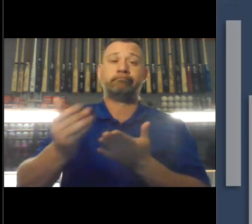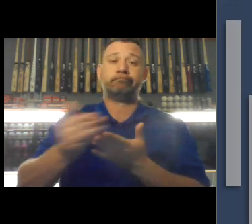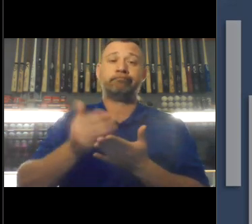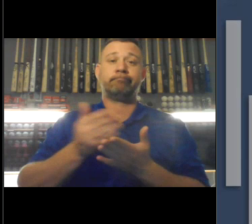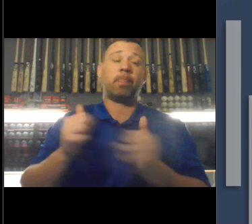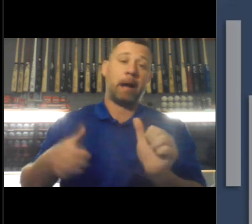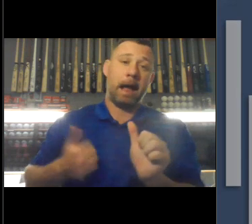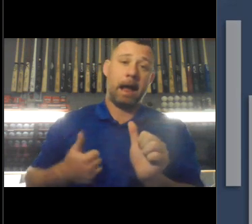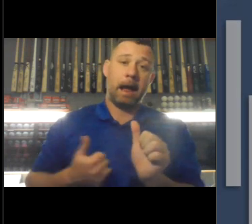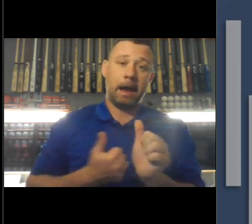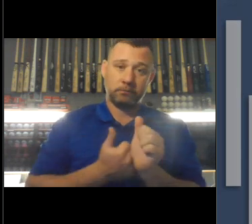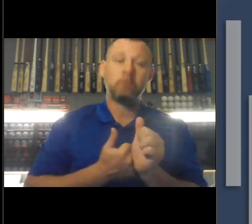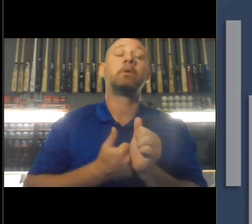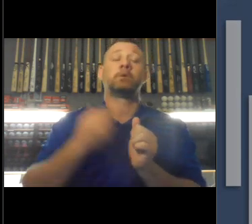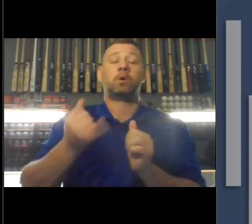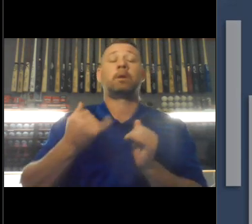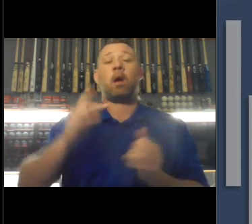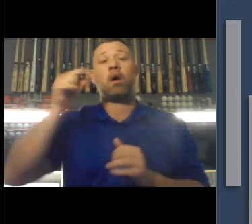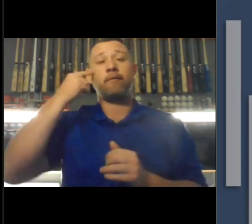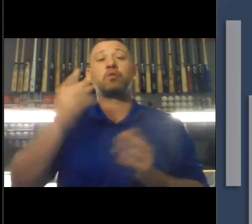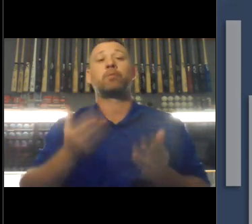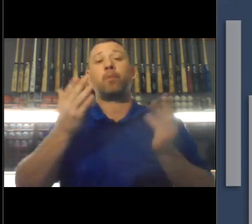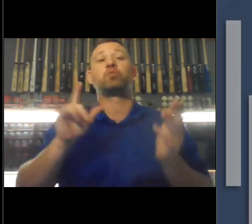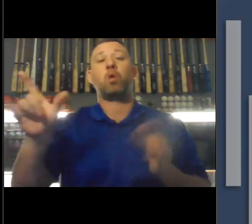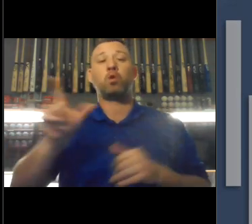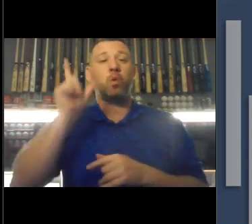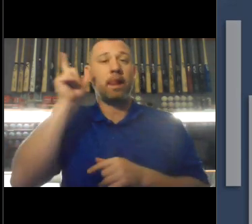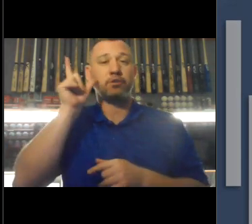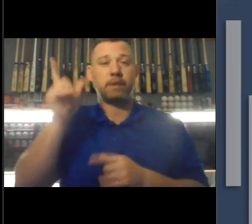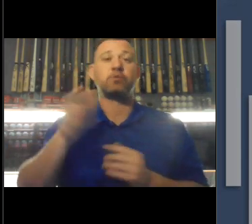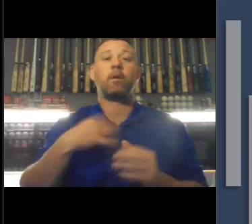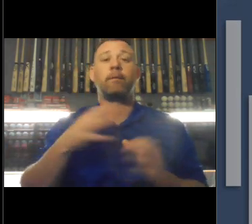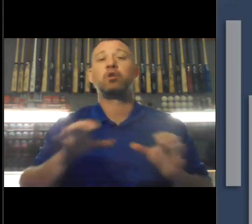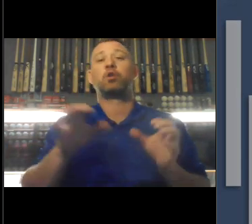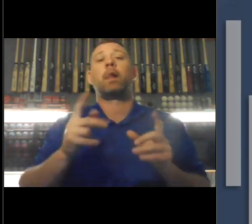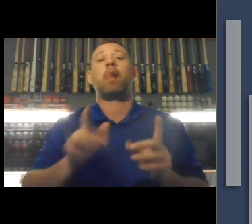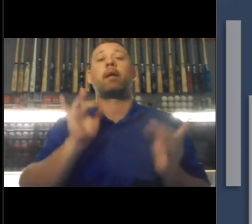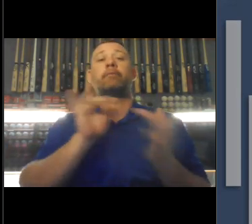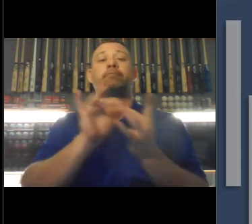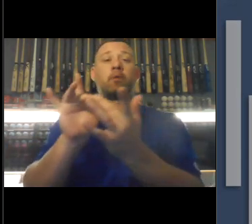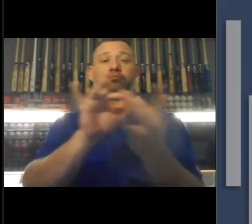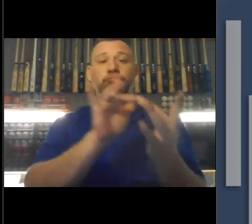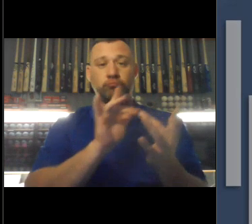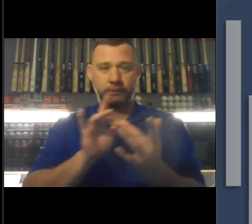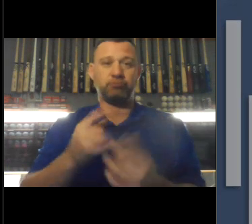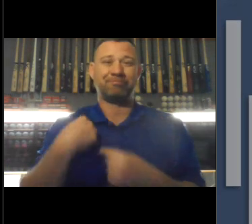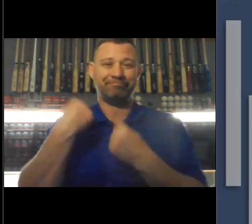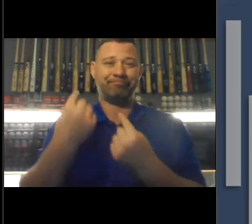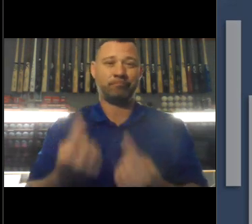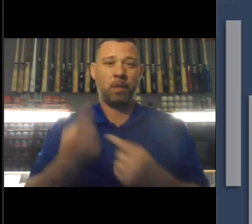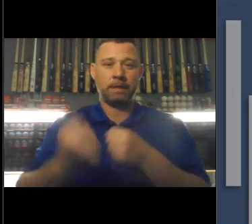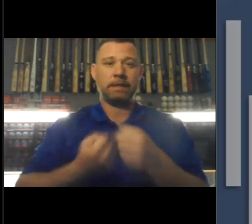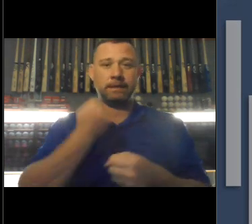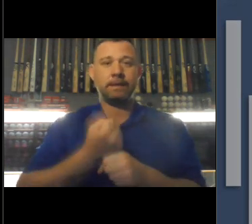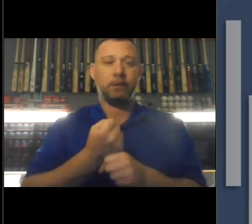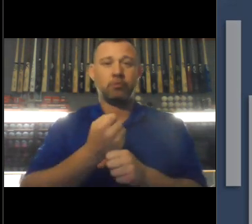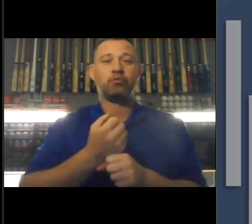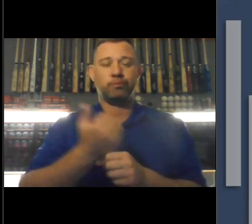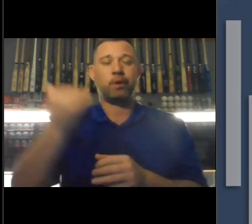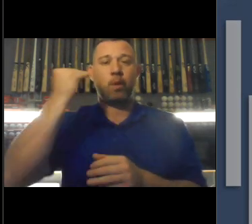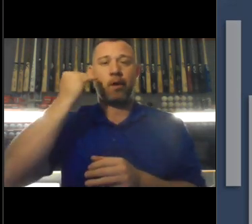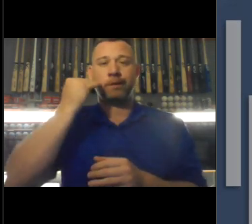the governor's proposal will now go to the legislature, where we've also been doing a lot of outreach over the last year to bring awareness to the dire